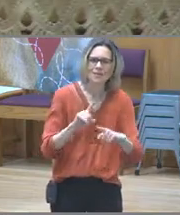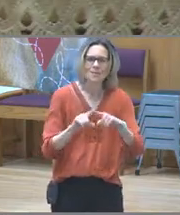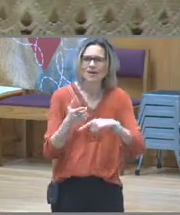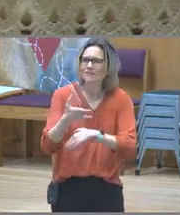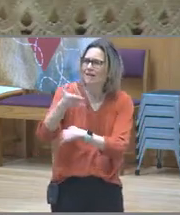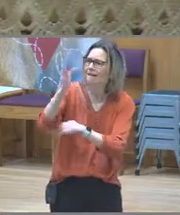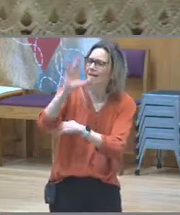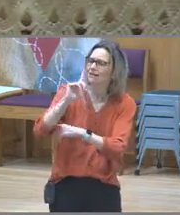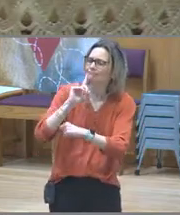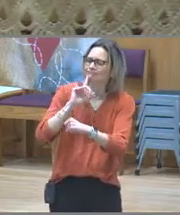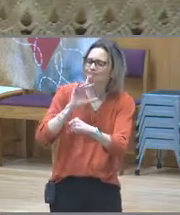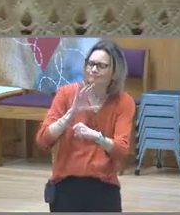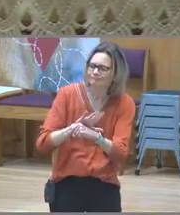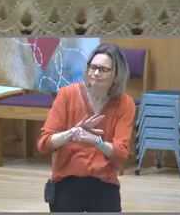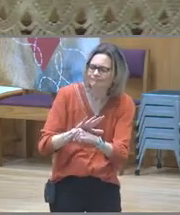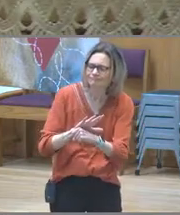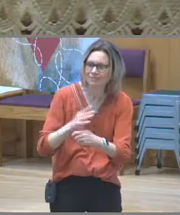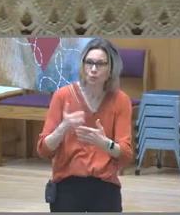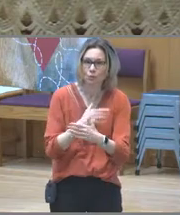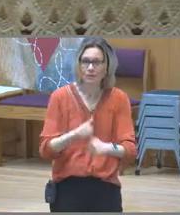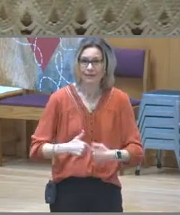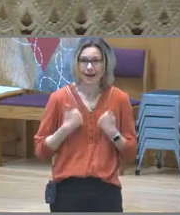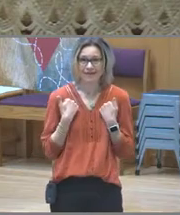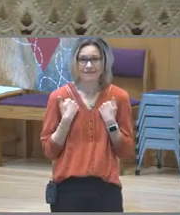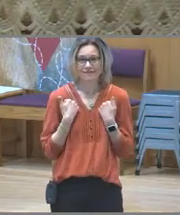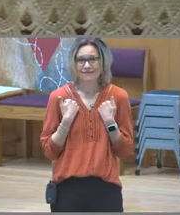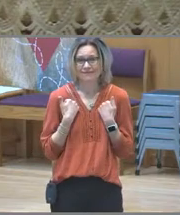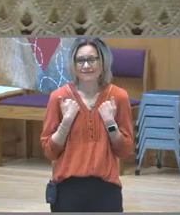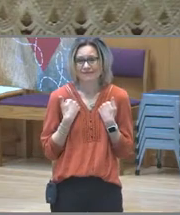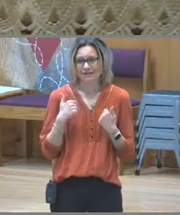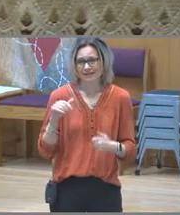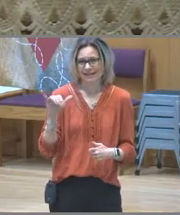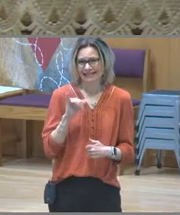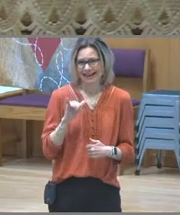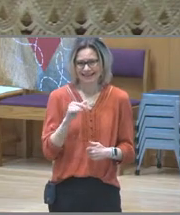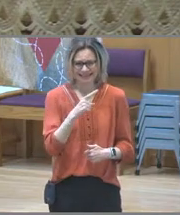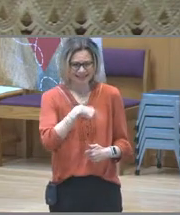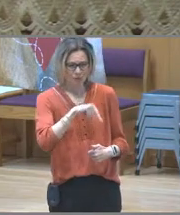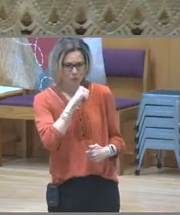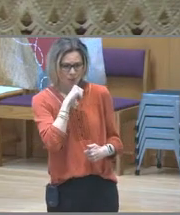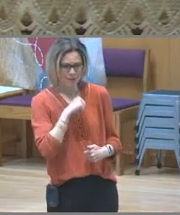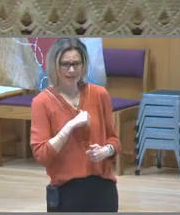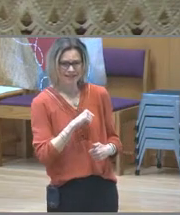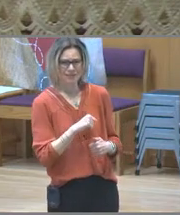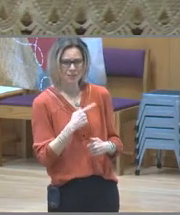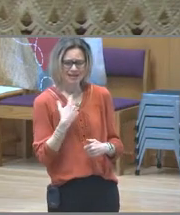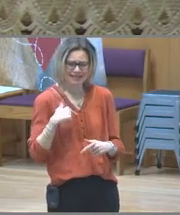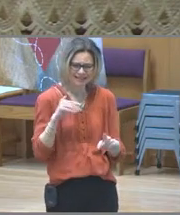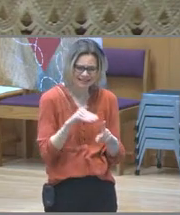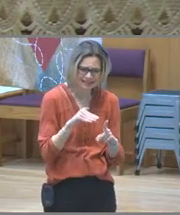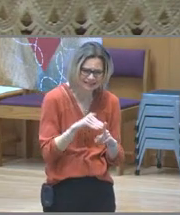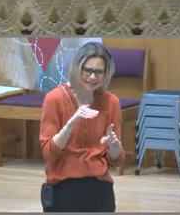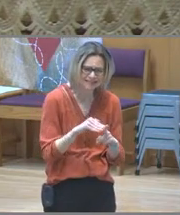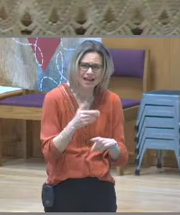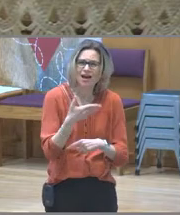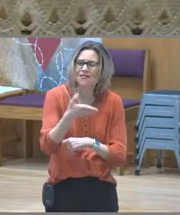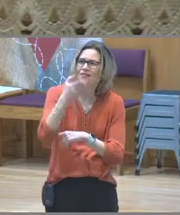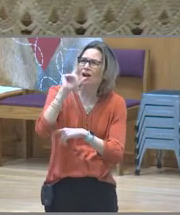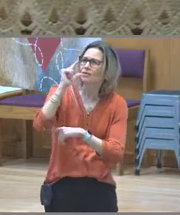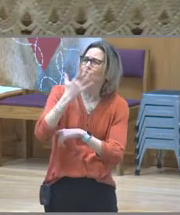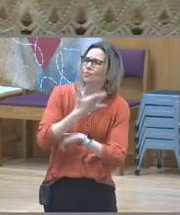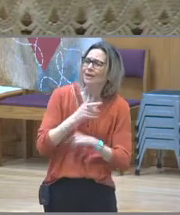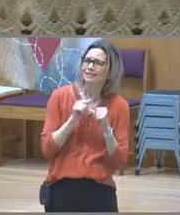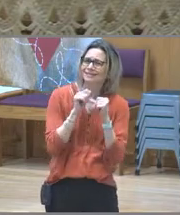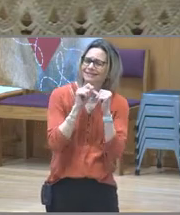God's promise, new life. Like them, we need constant reminders of God's endless grace.